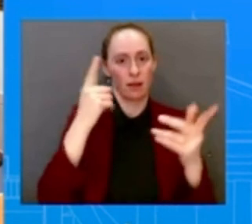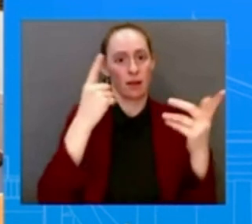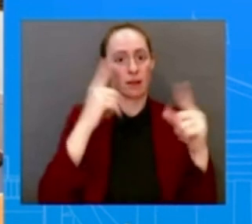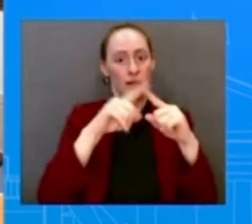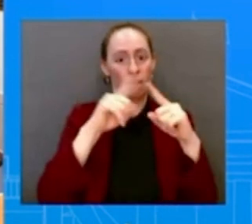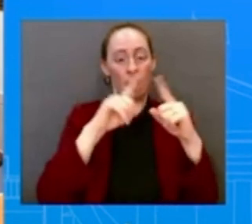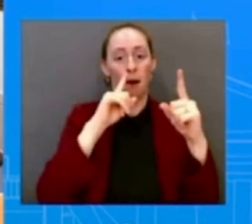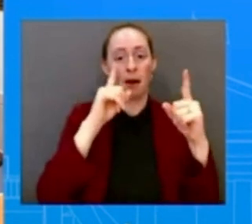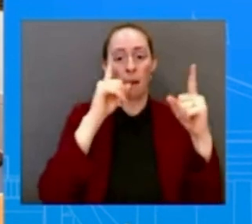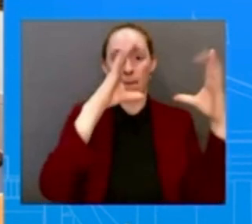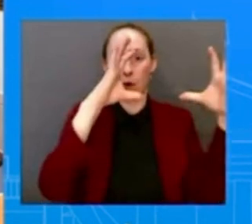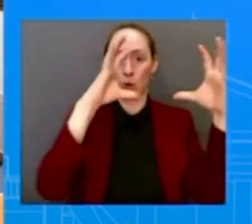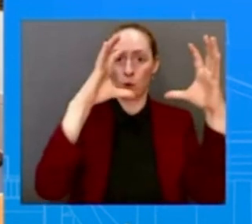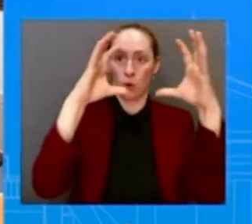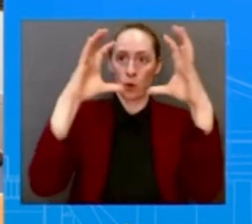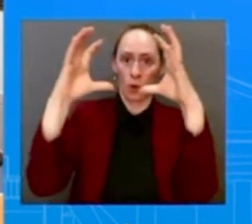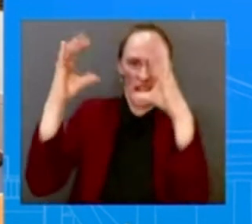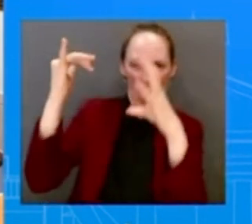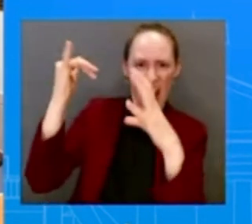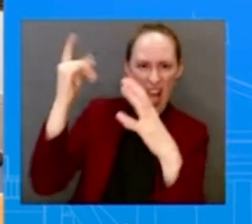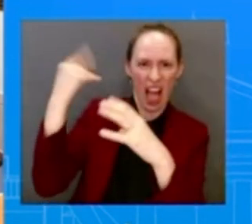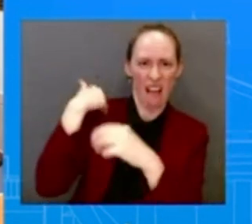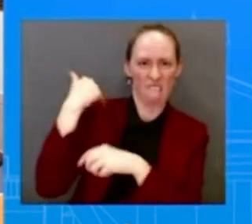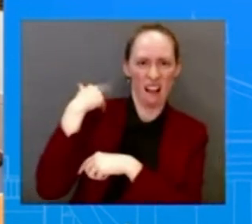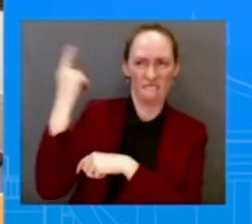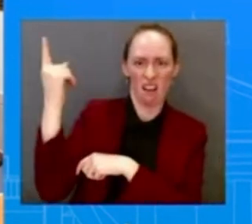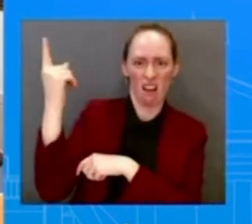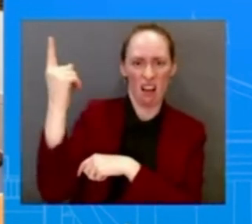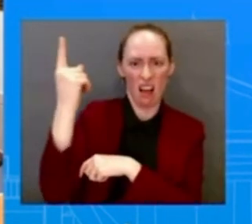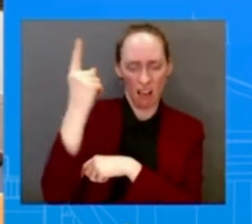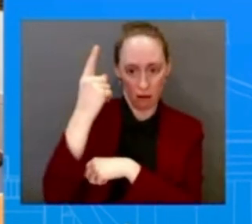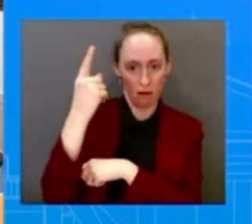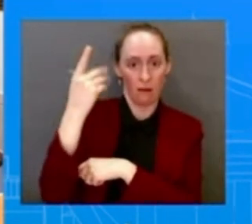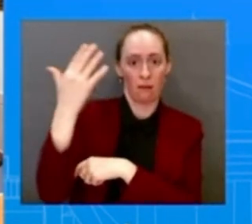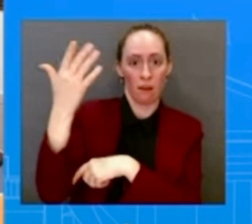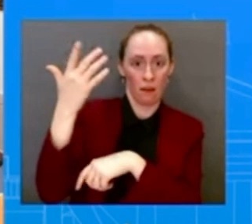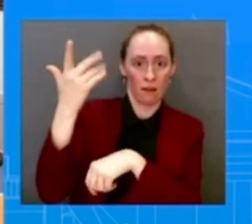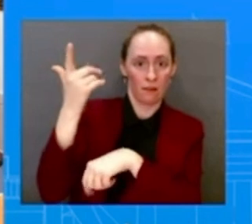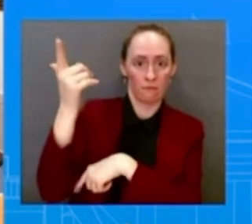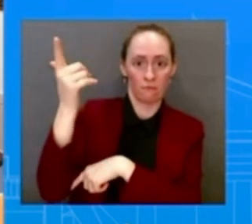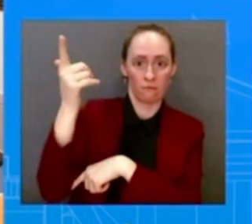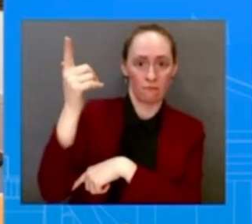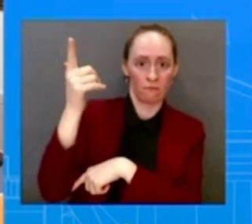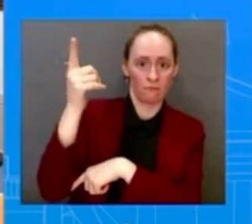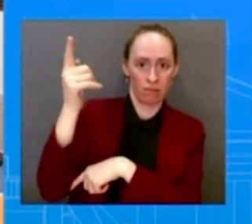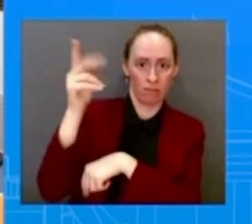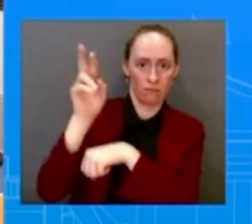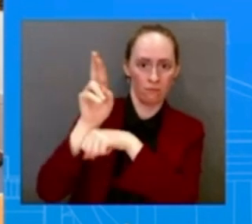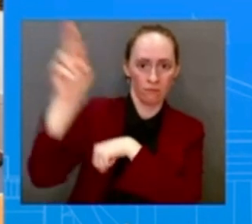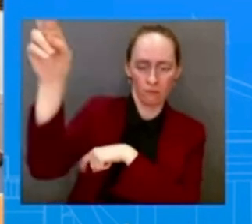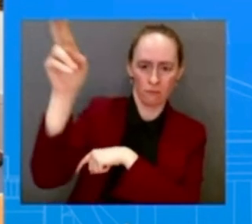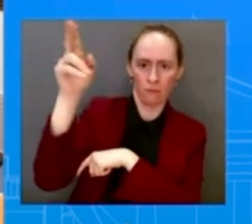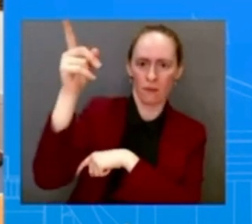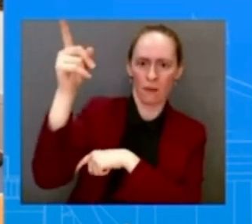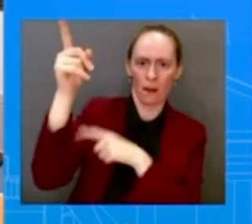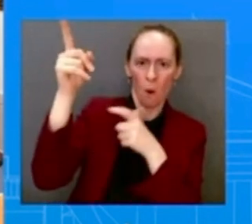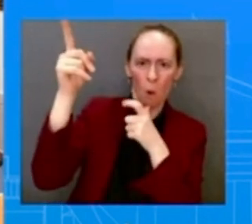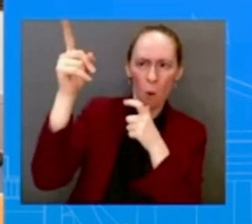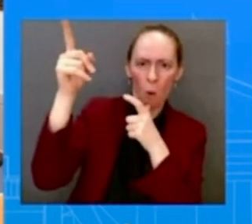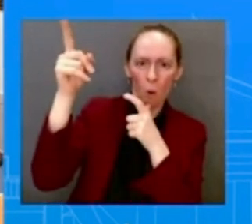today. Who owns it? What were the circumstances? Was the president directly involved in ordering